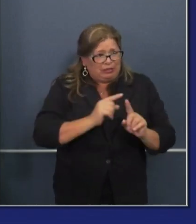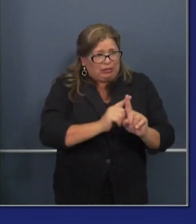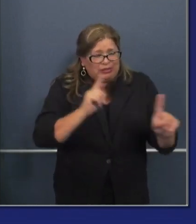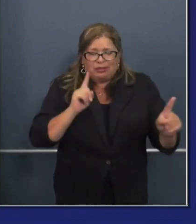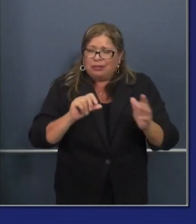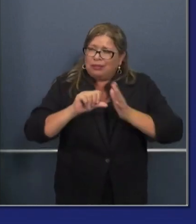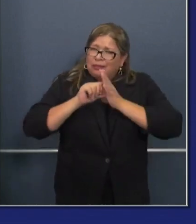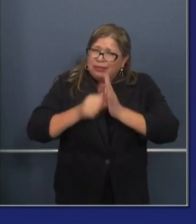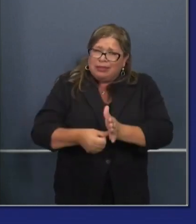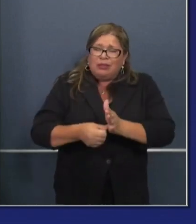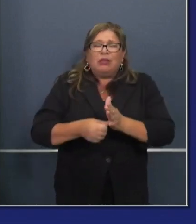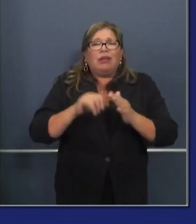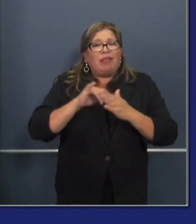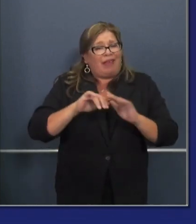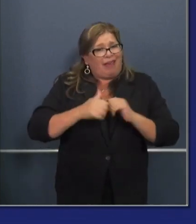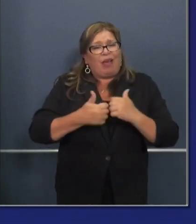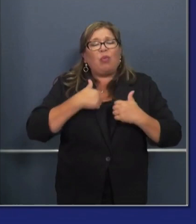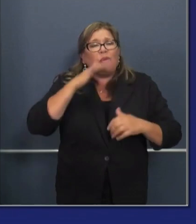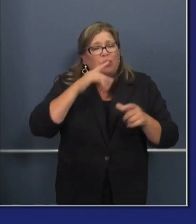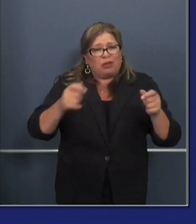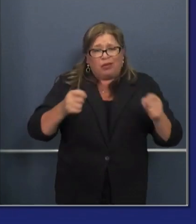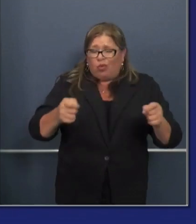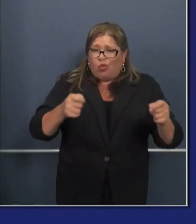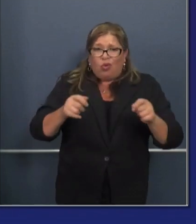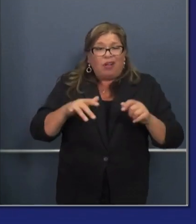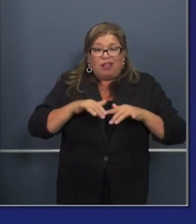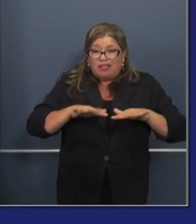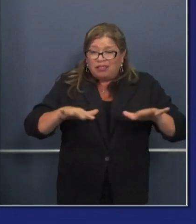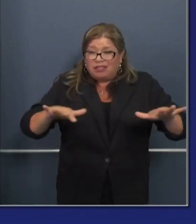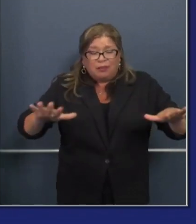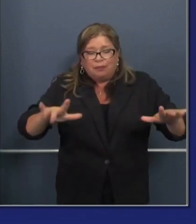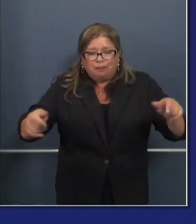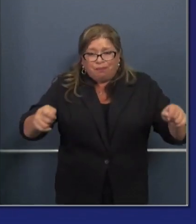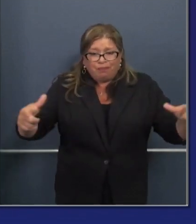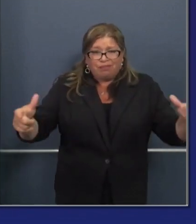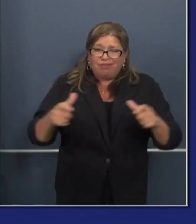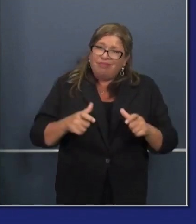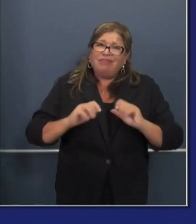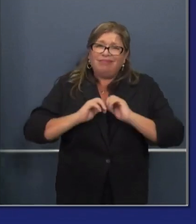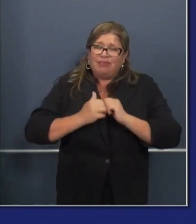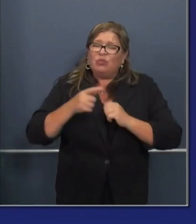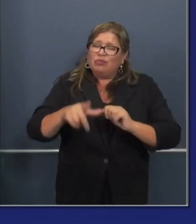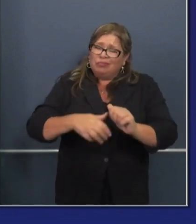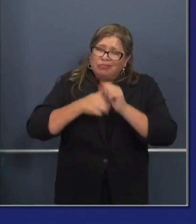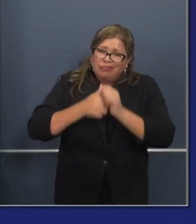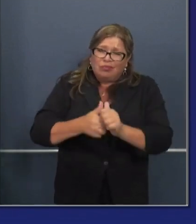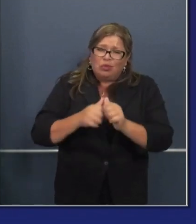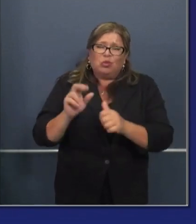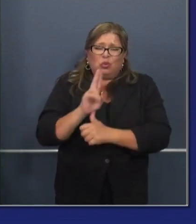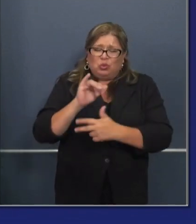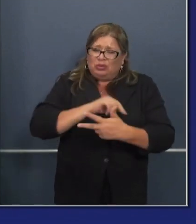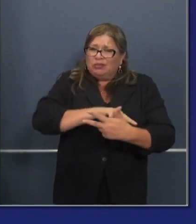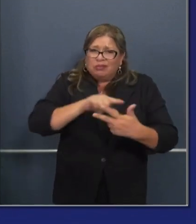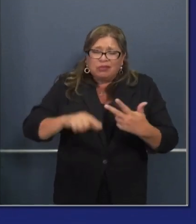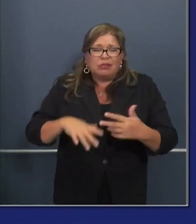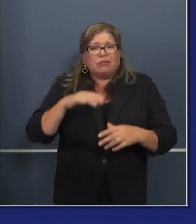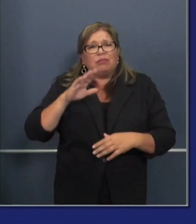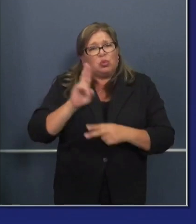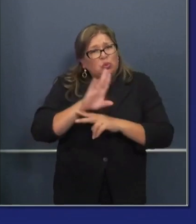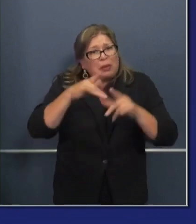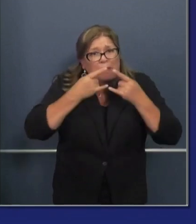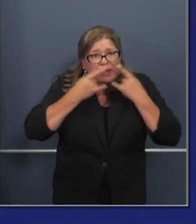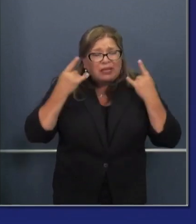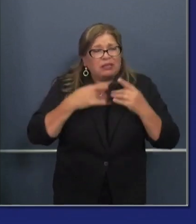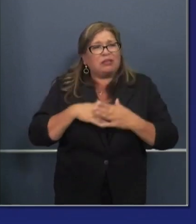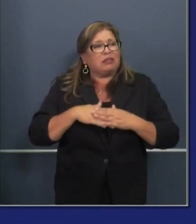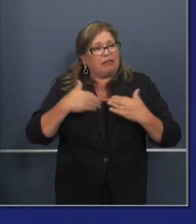keep that curve bent and that we have the capacity to keep Californians safer as we begin to